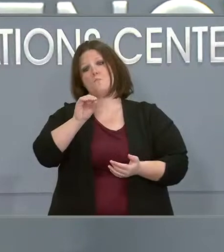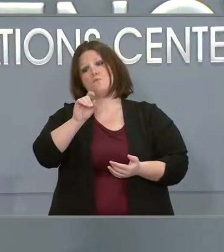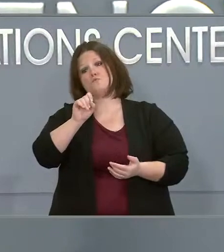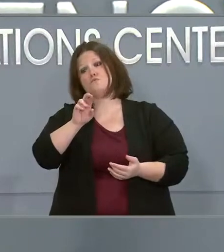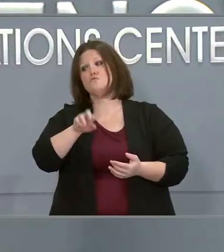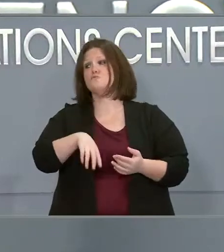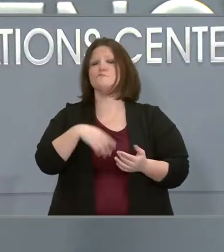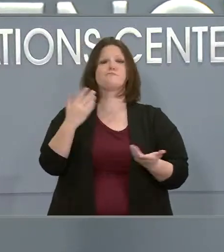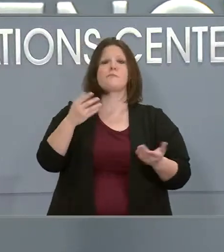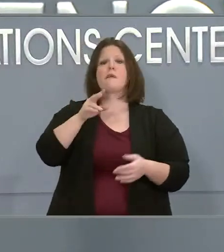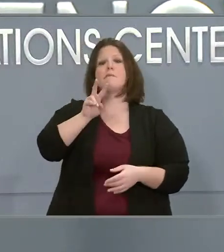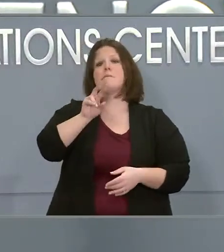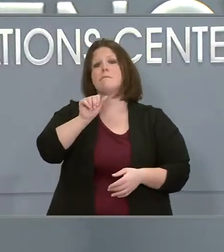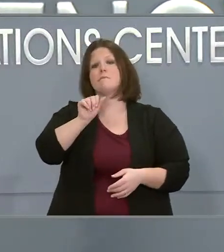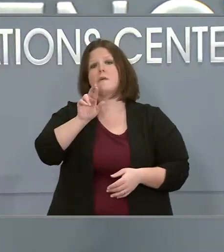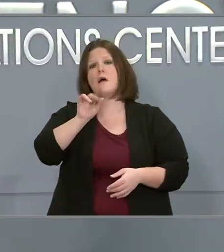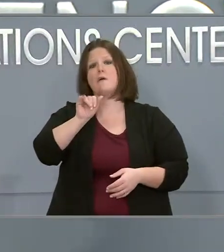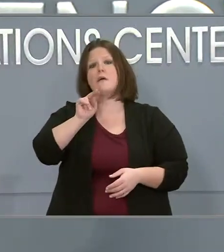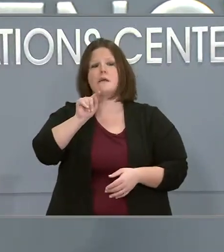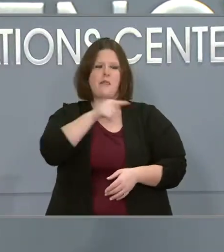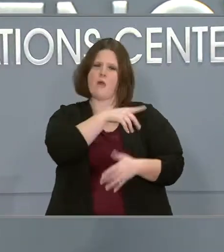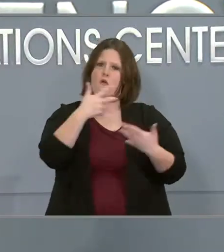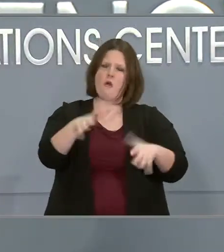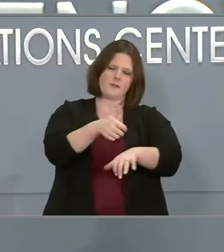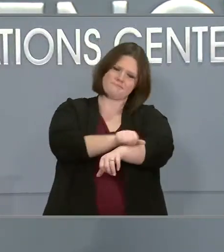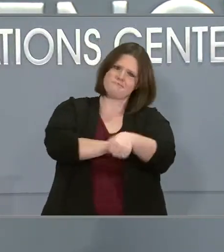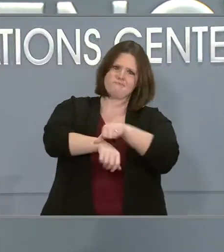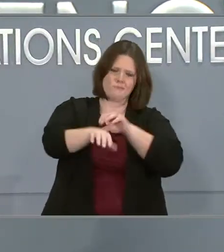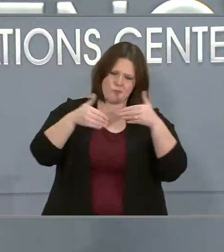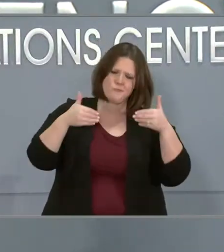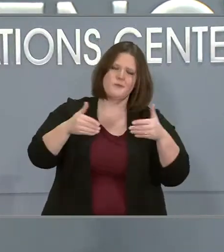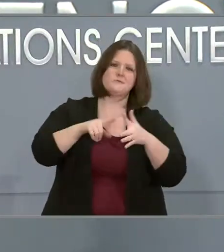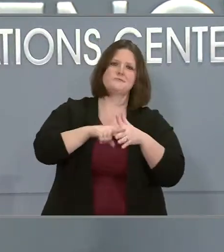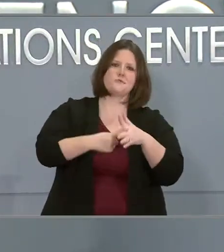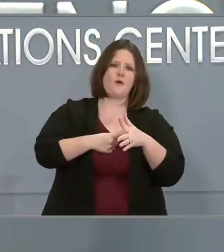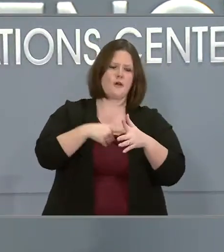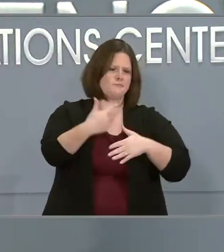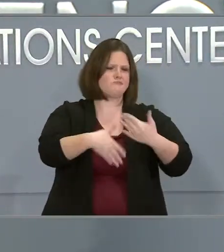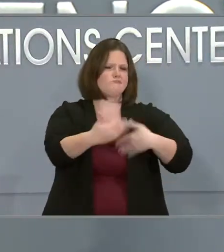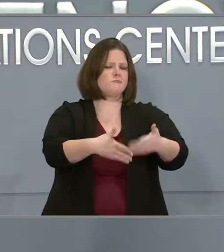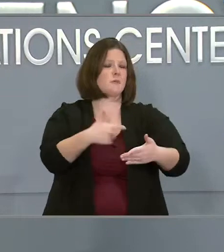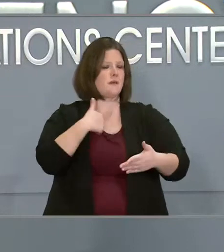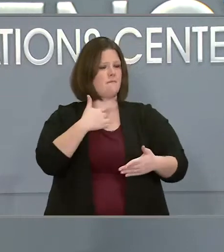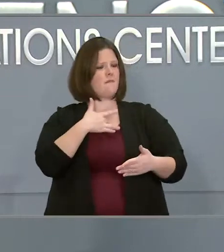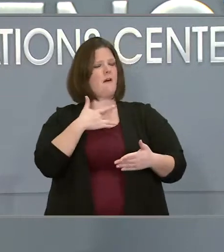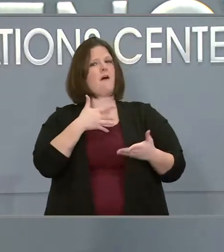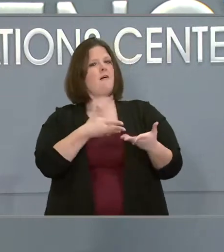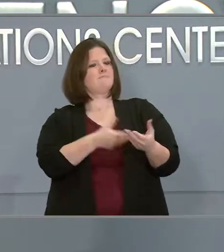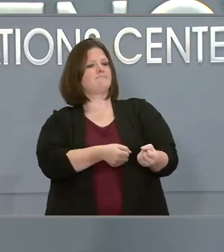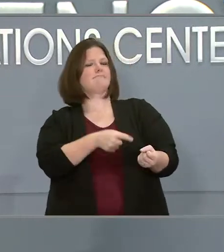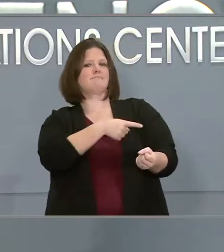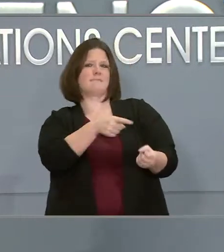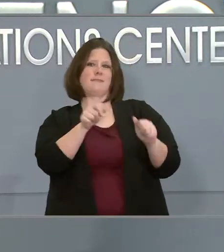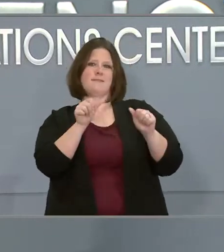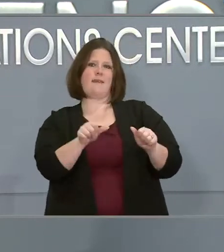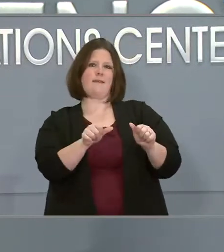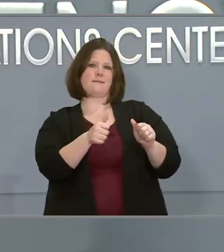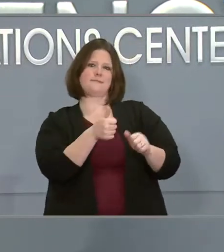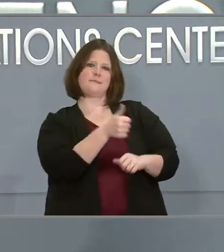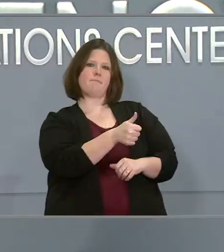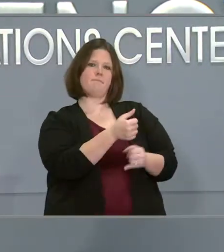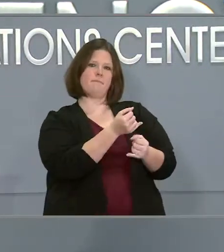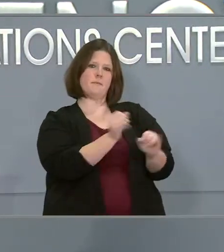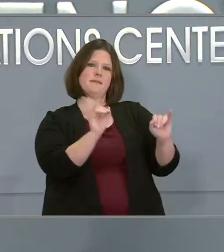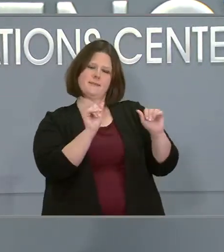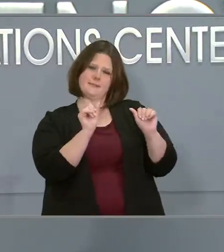variant. They were jumping into action in ways that were fantastic, and I felt